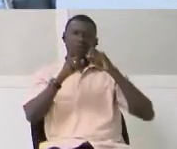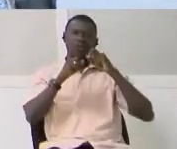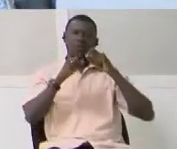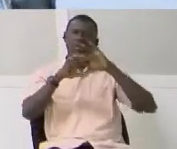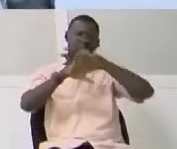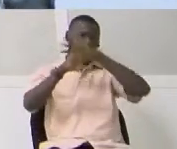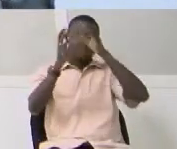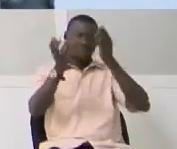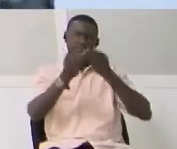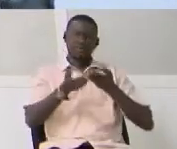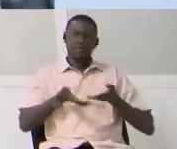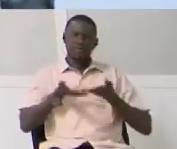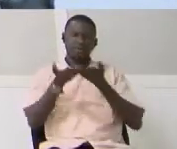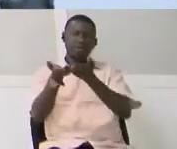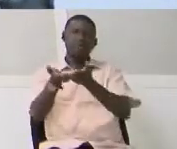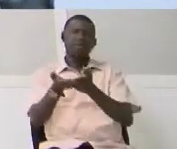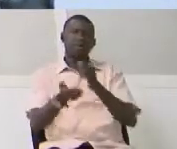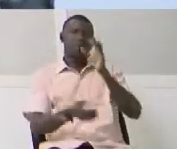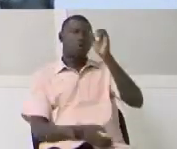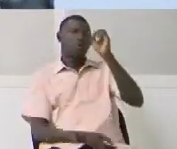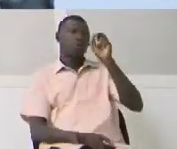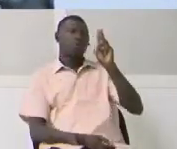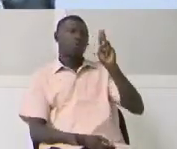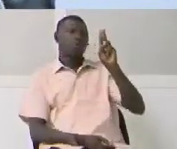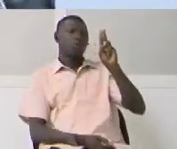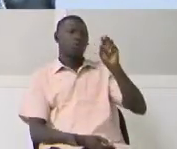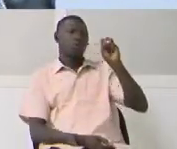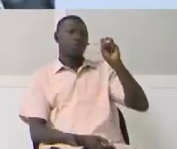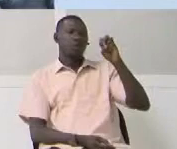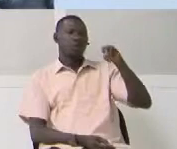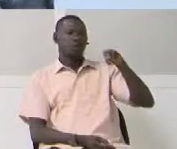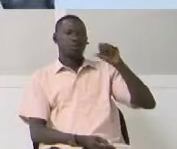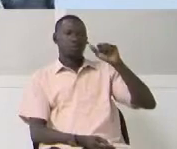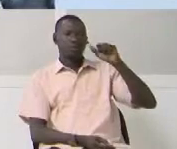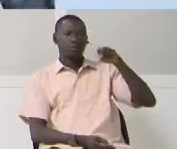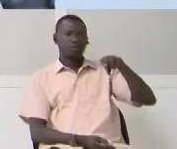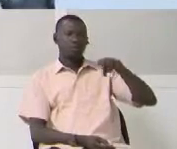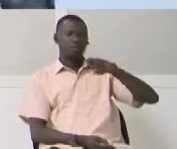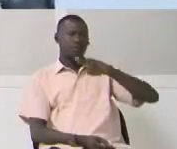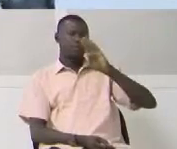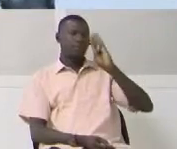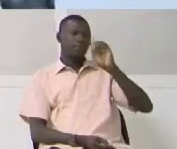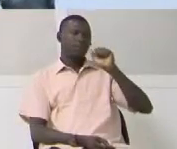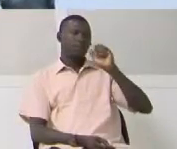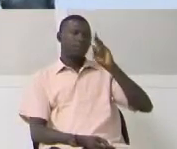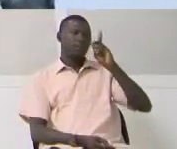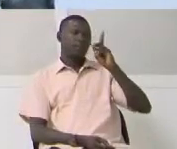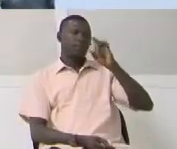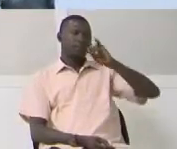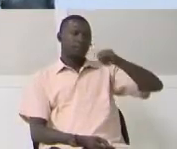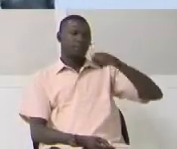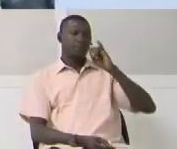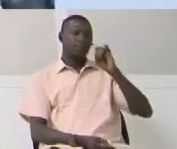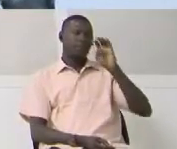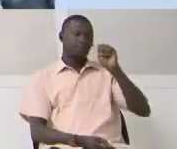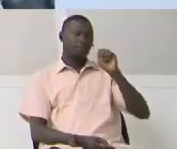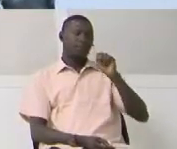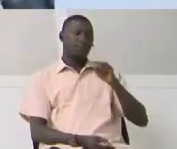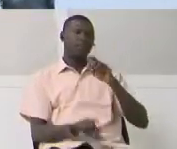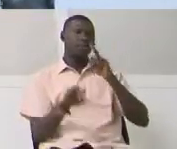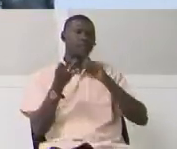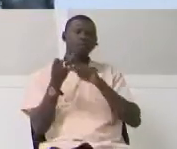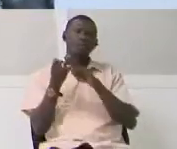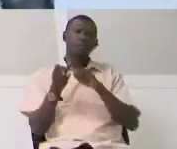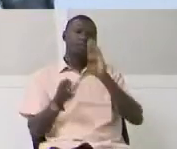over the photographs to Usman Baji at the time. He was Major. My boss. Bajinka was a major at the time. He was his